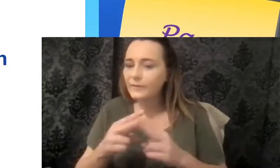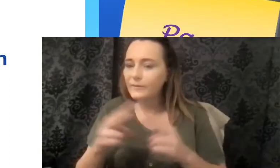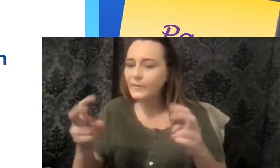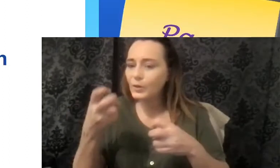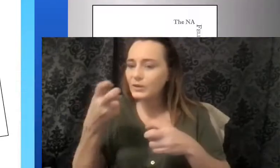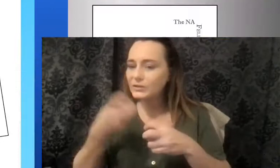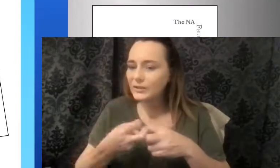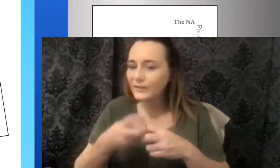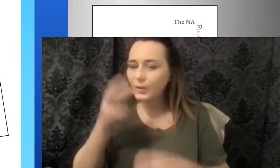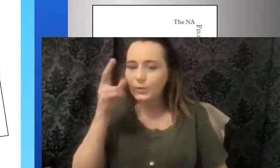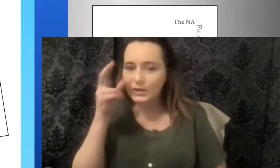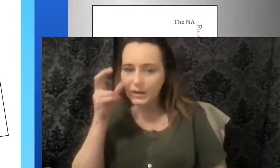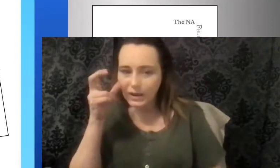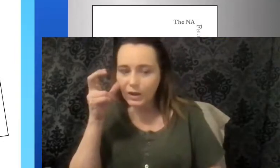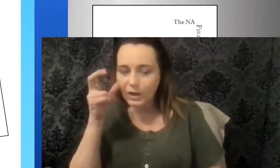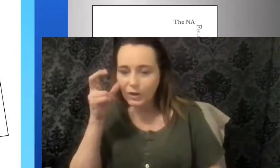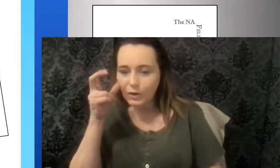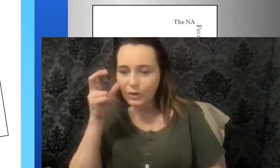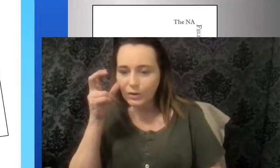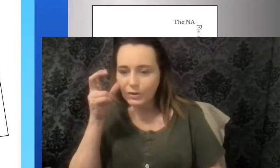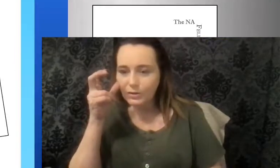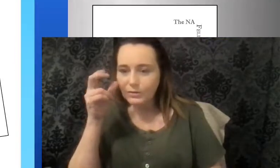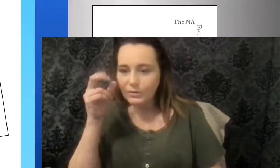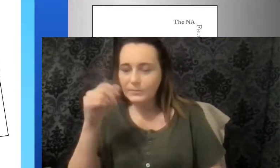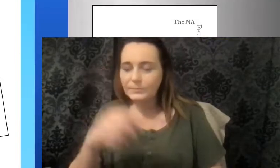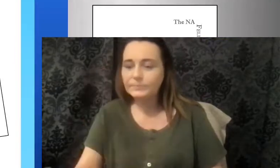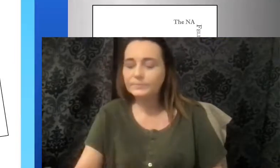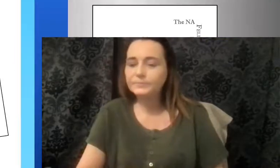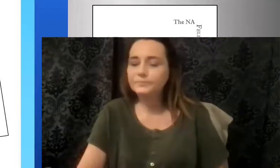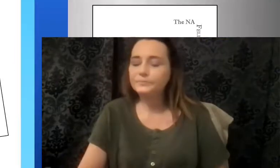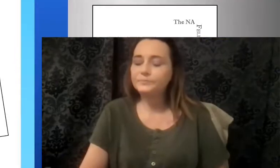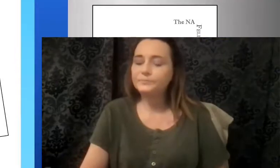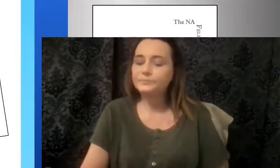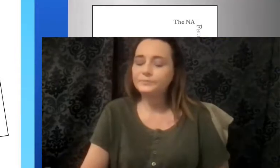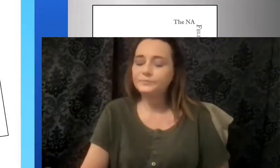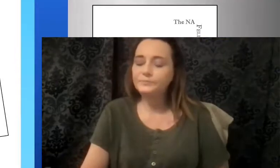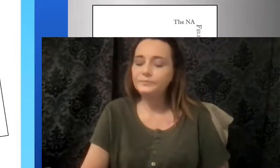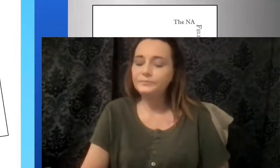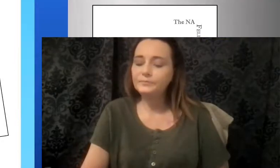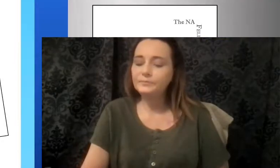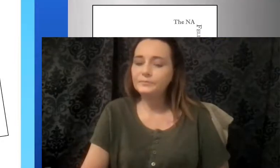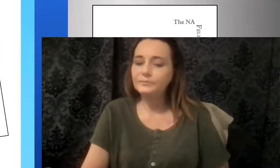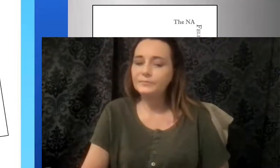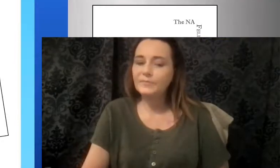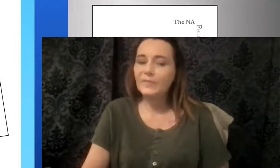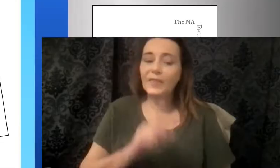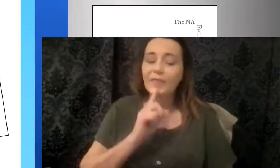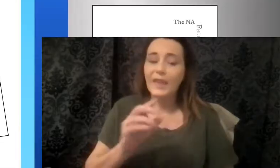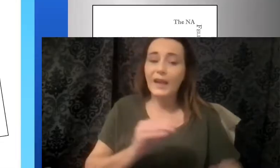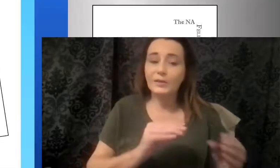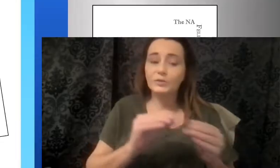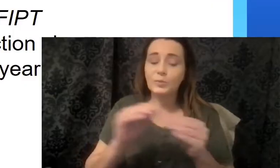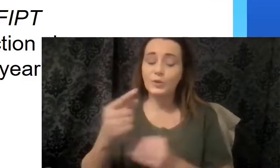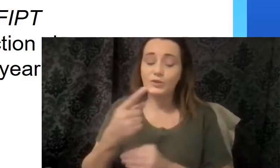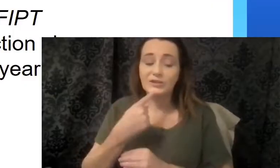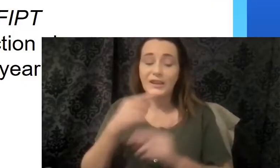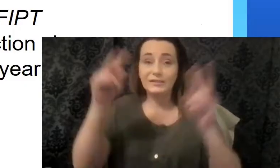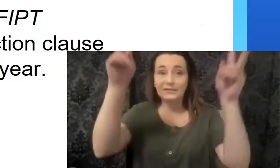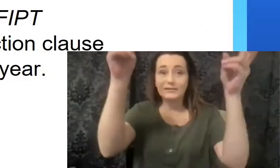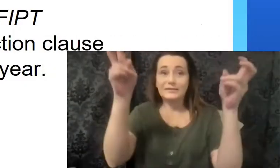Can you The repeat? question was, the actual motion itself says acting as the